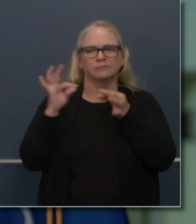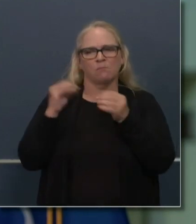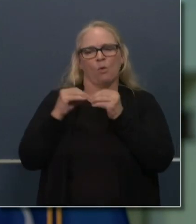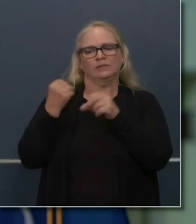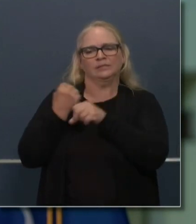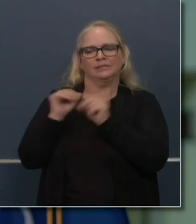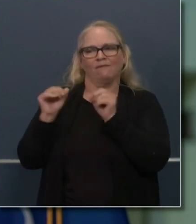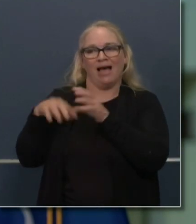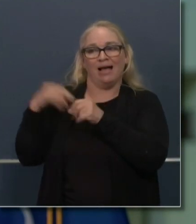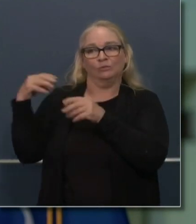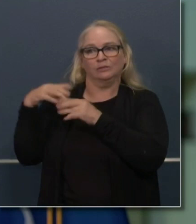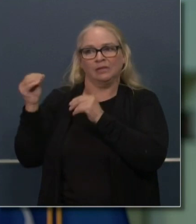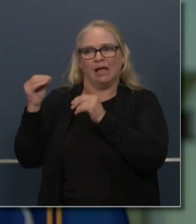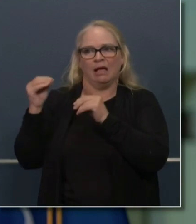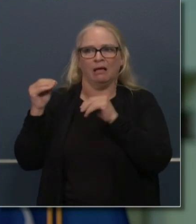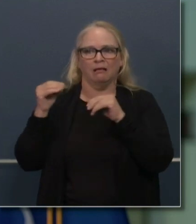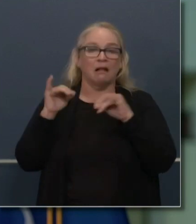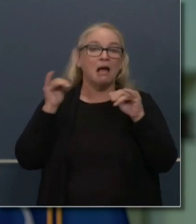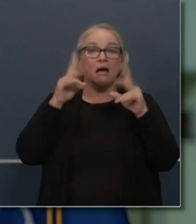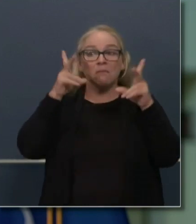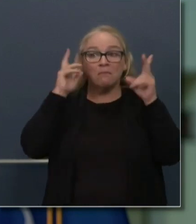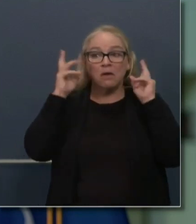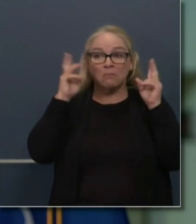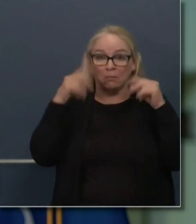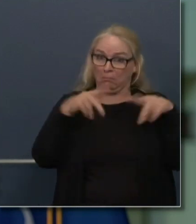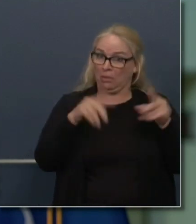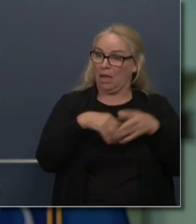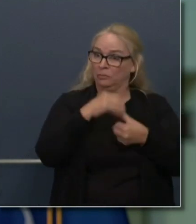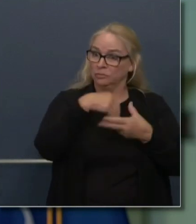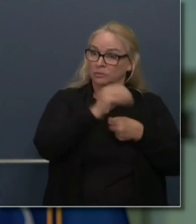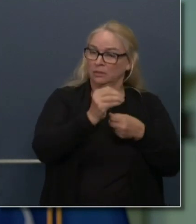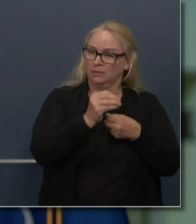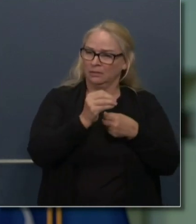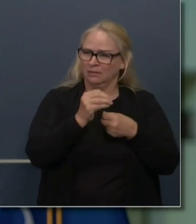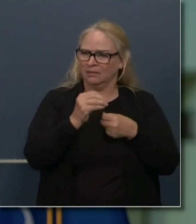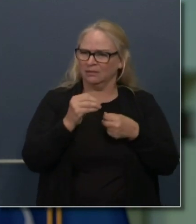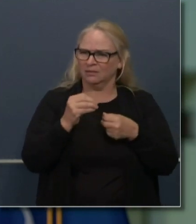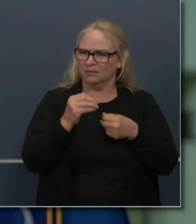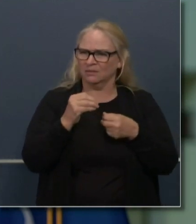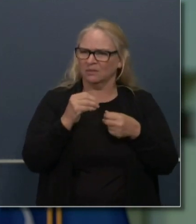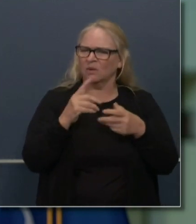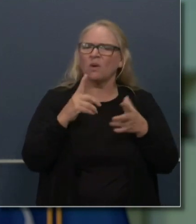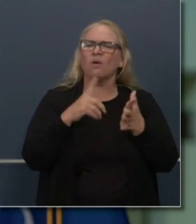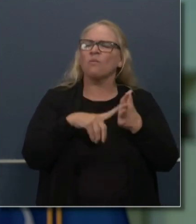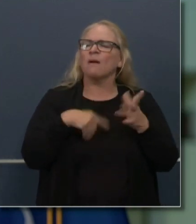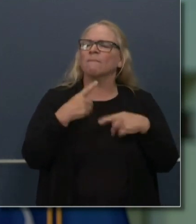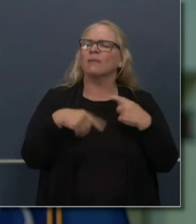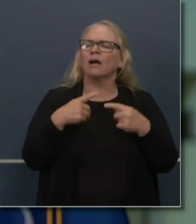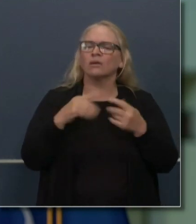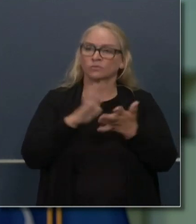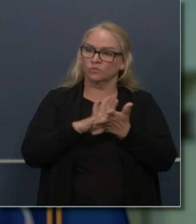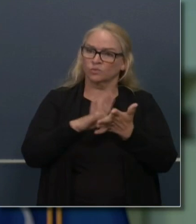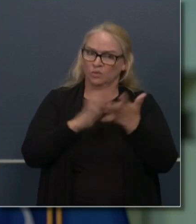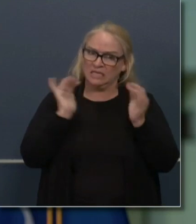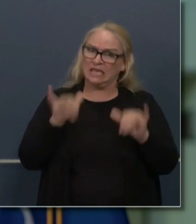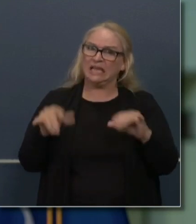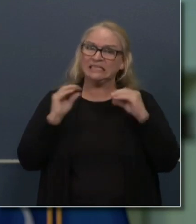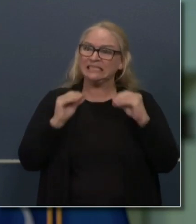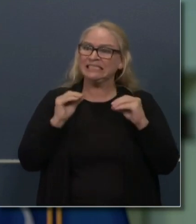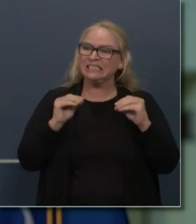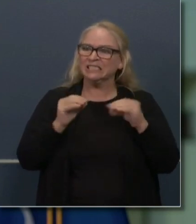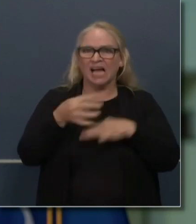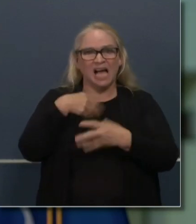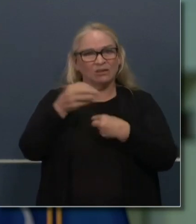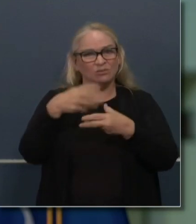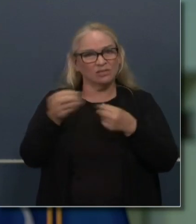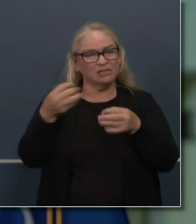and barbers to be outside. Is there any consideration for letting schools or classrooms operate outside? Could that be part of the waiver process